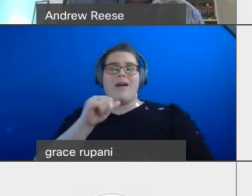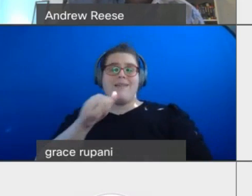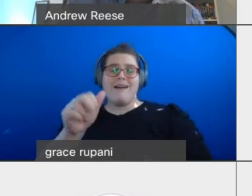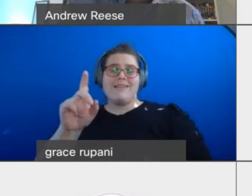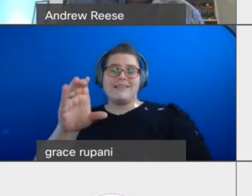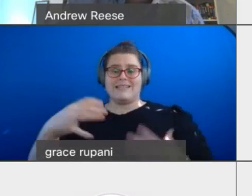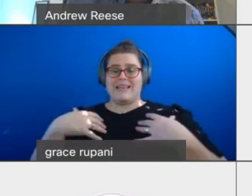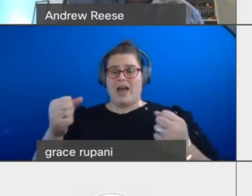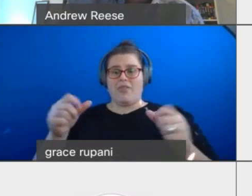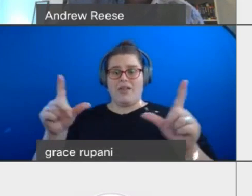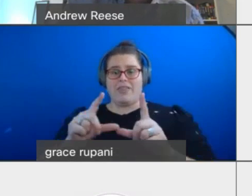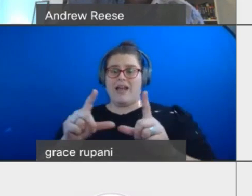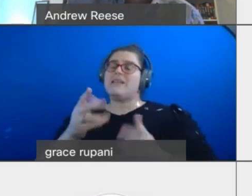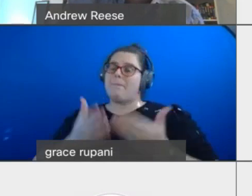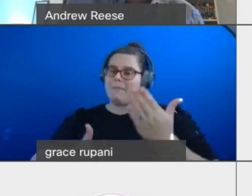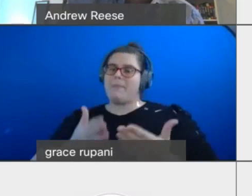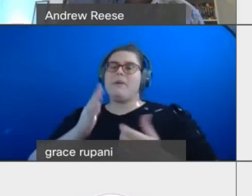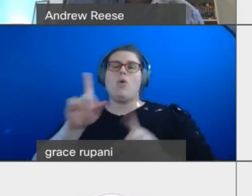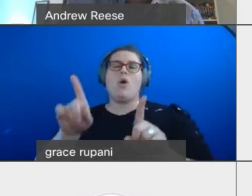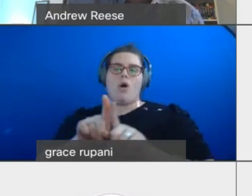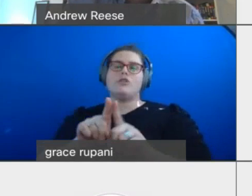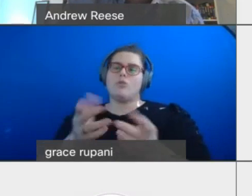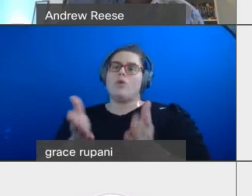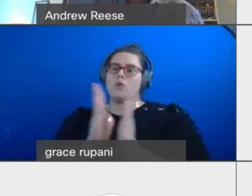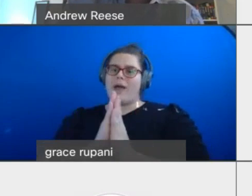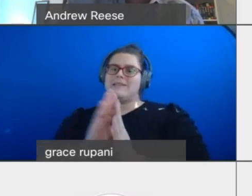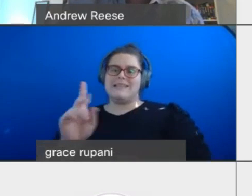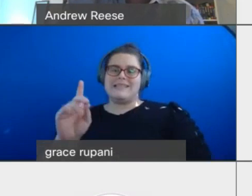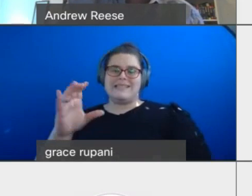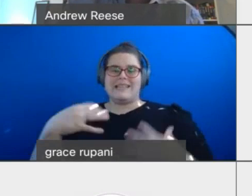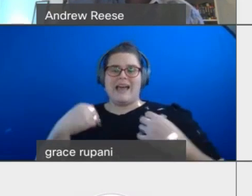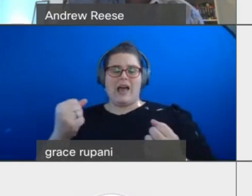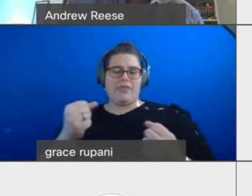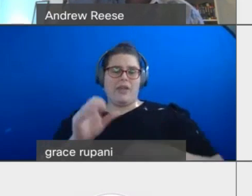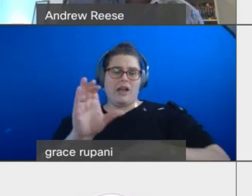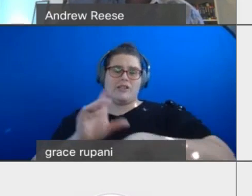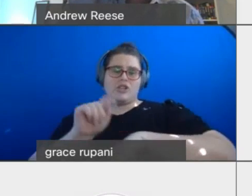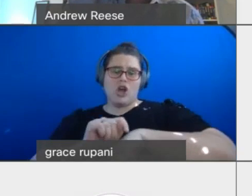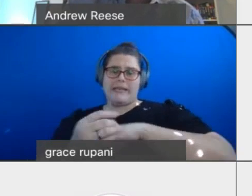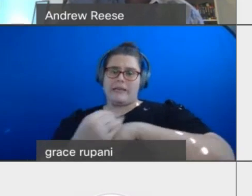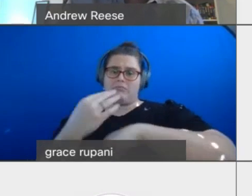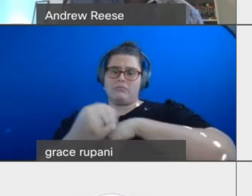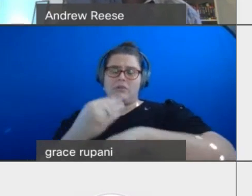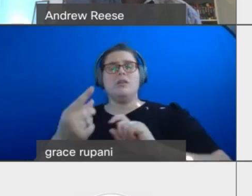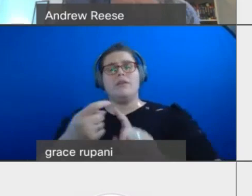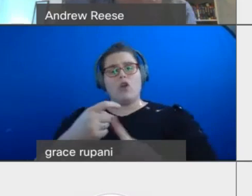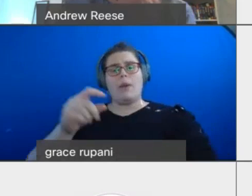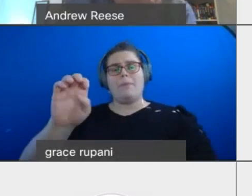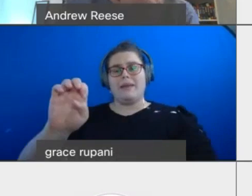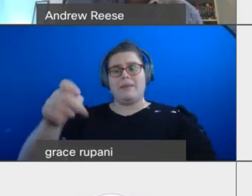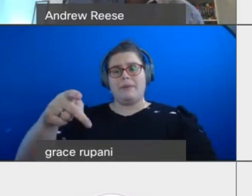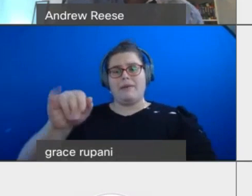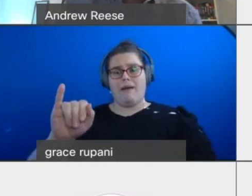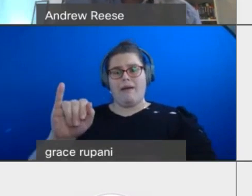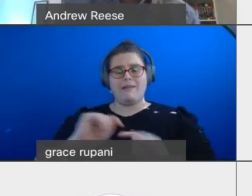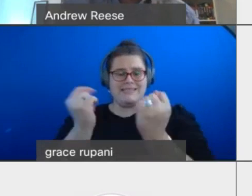may also request consultation from our DC Health EPI team that handles non-healthcare